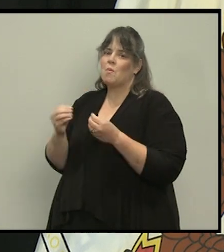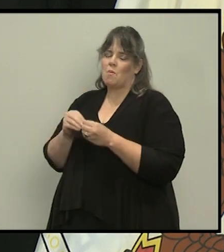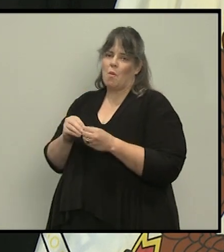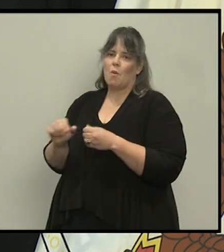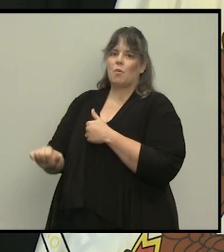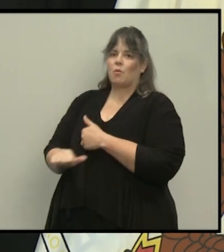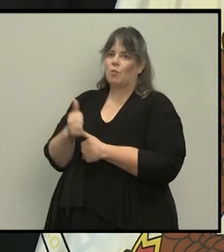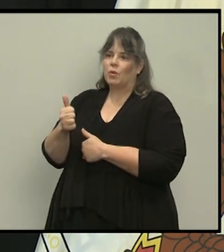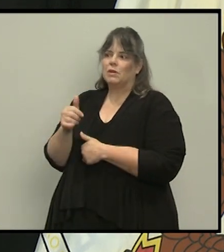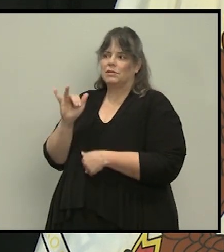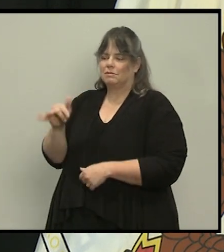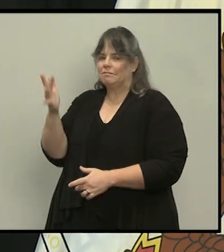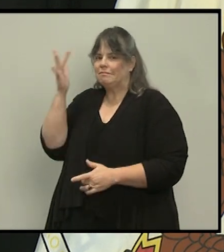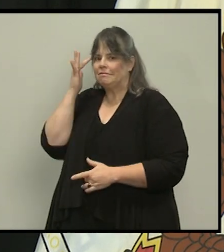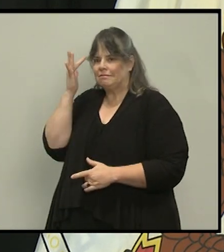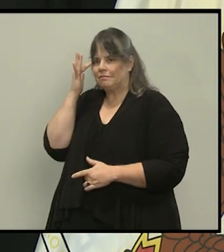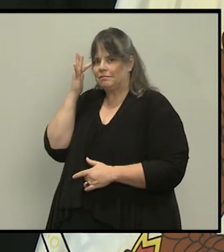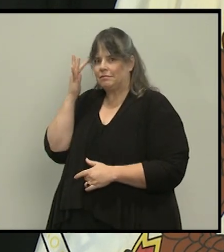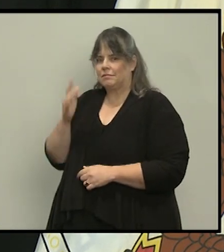sick.